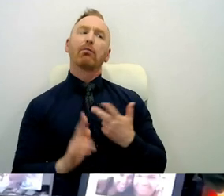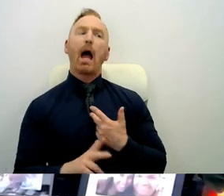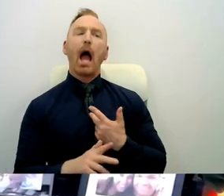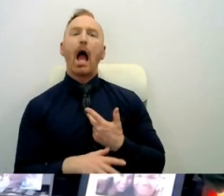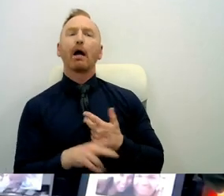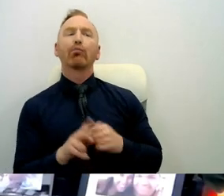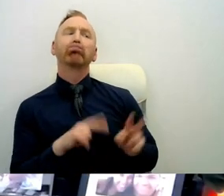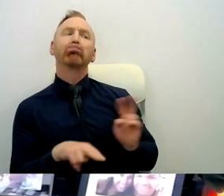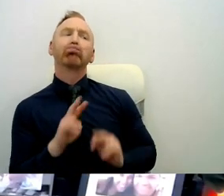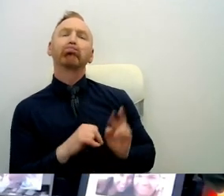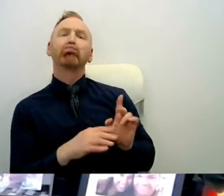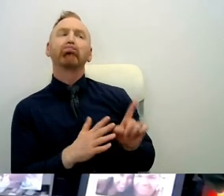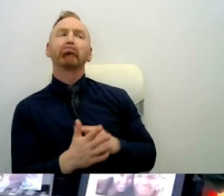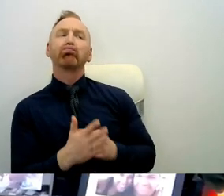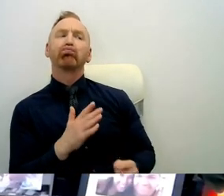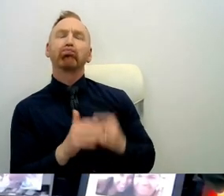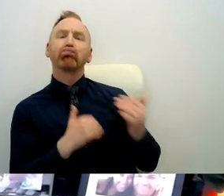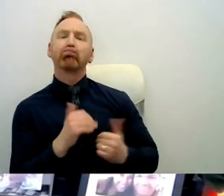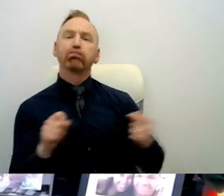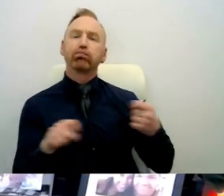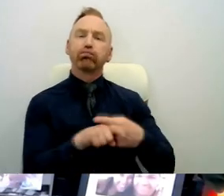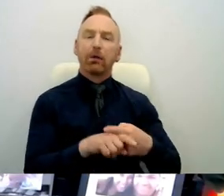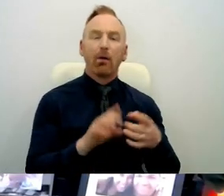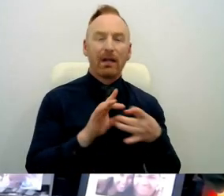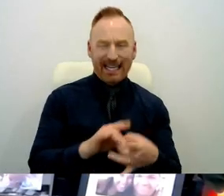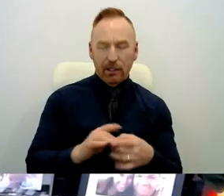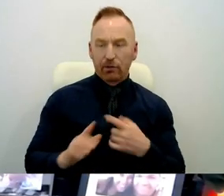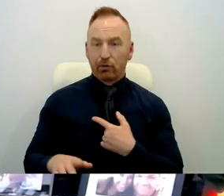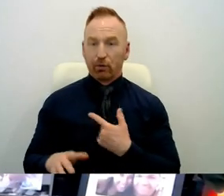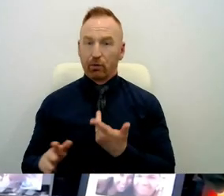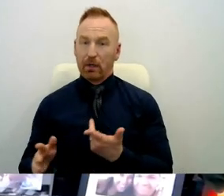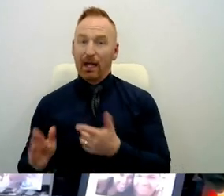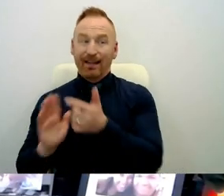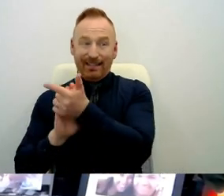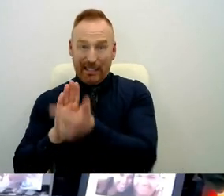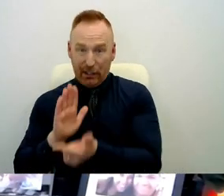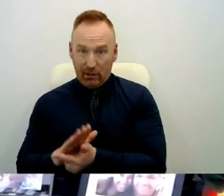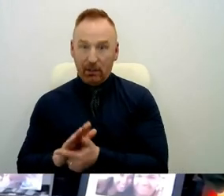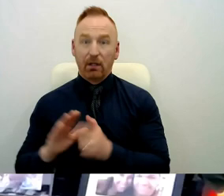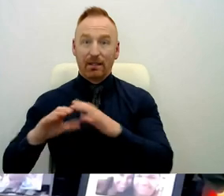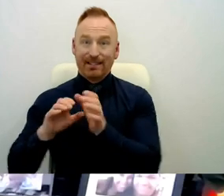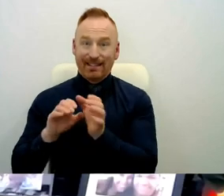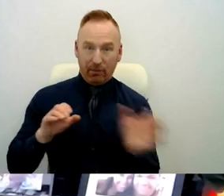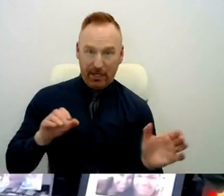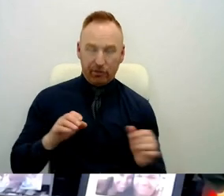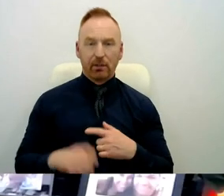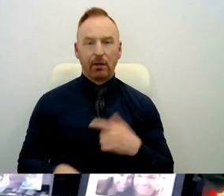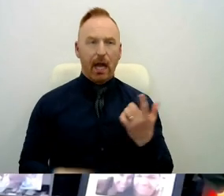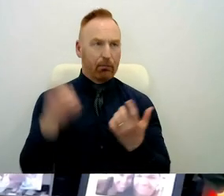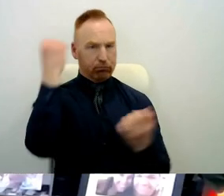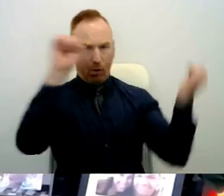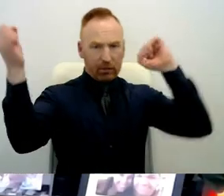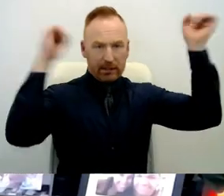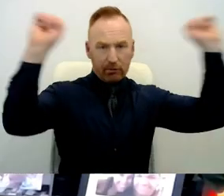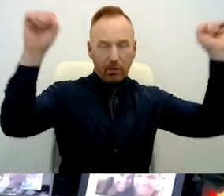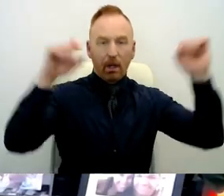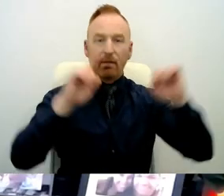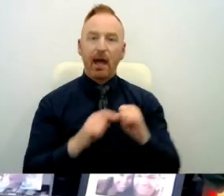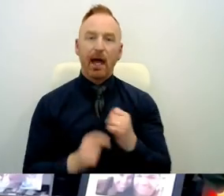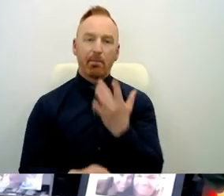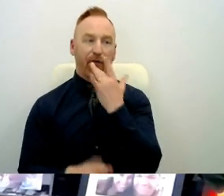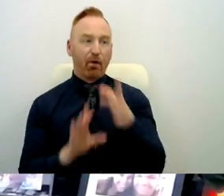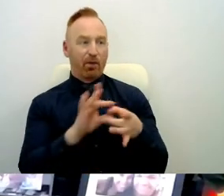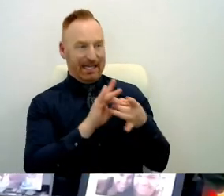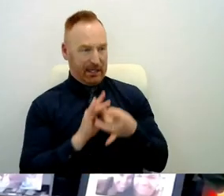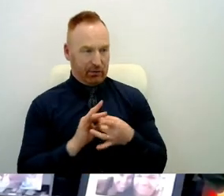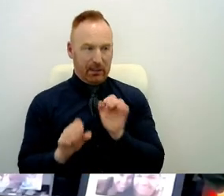avoiding disruption and unrest caused by the confrontation between the makers and enforcers of legal segregation and protesters was